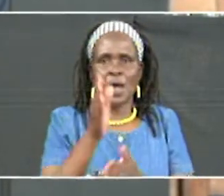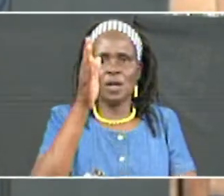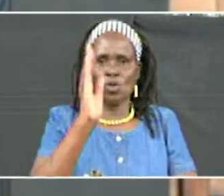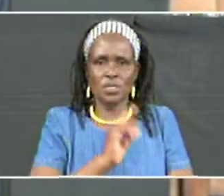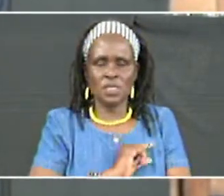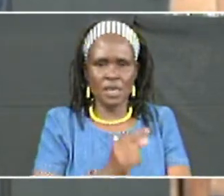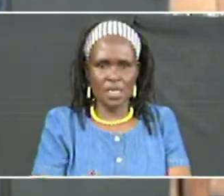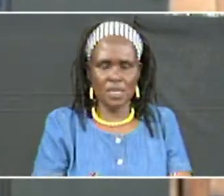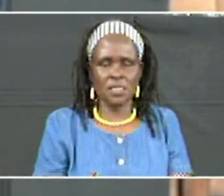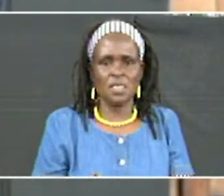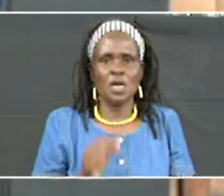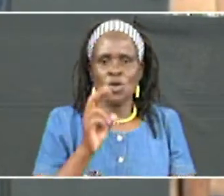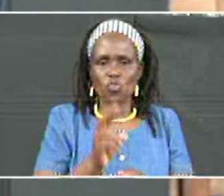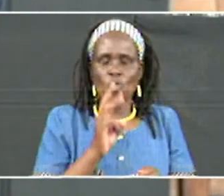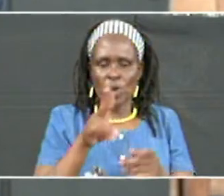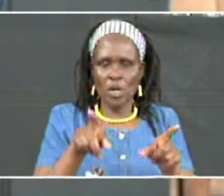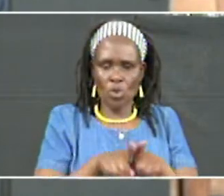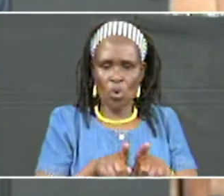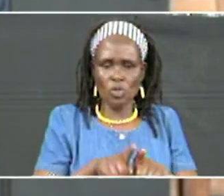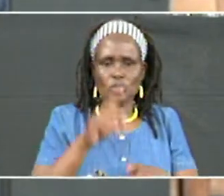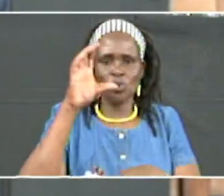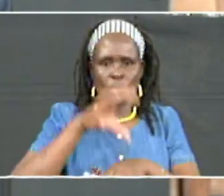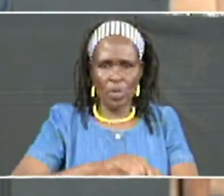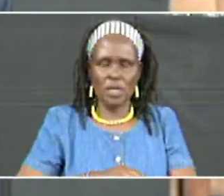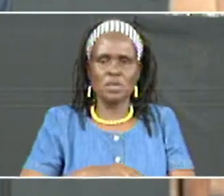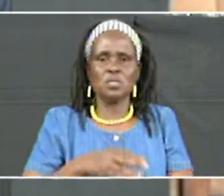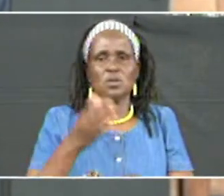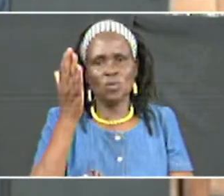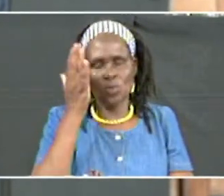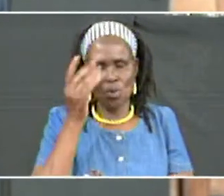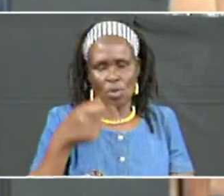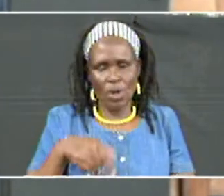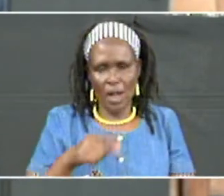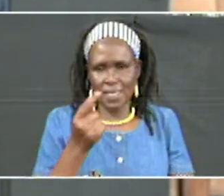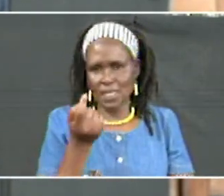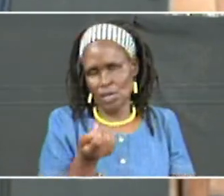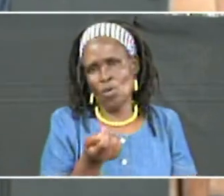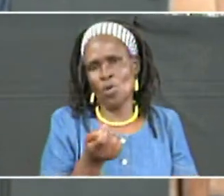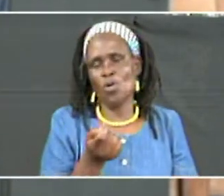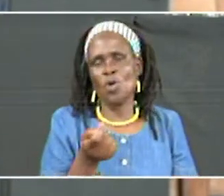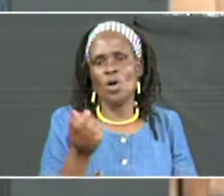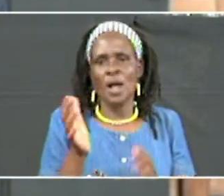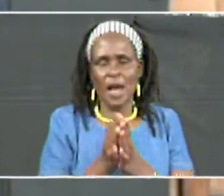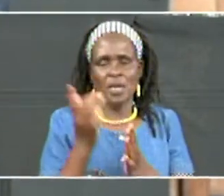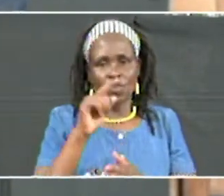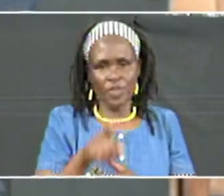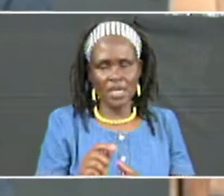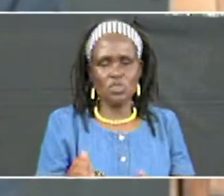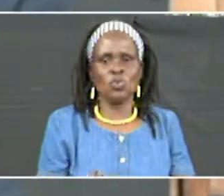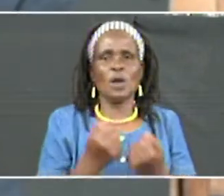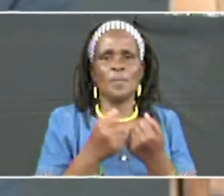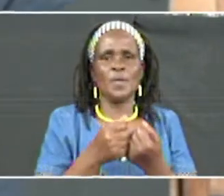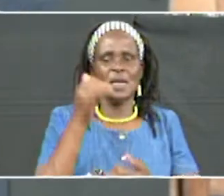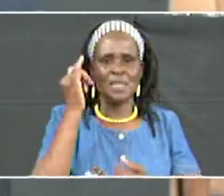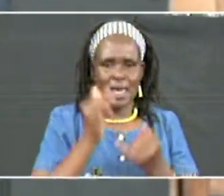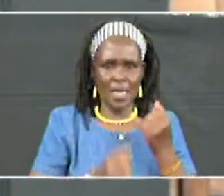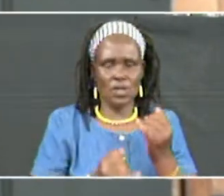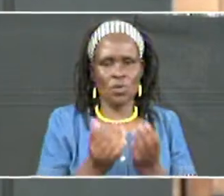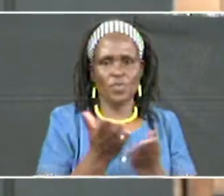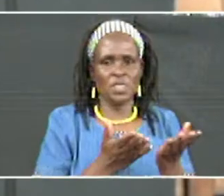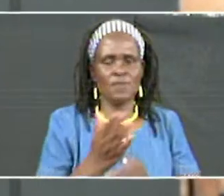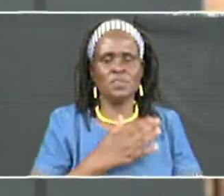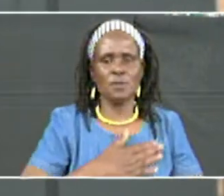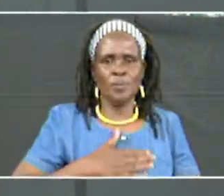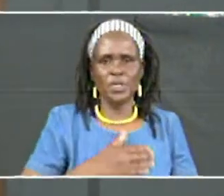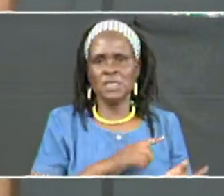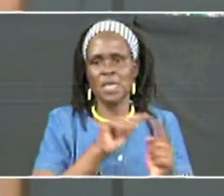you'll also get to know us a little bit more. And for that to happen, I'll ask you that at the end of the service, come to